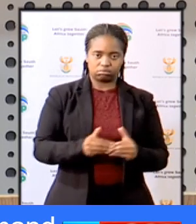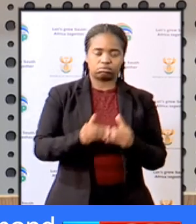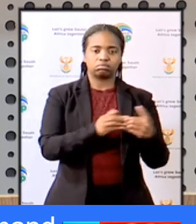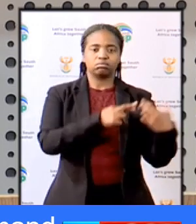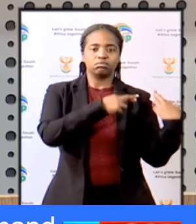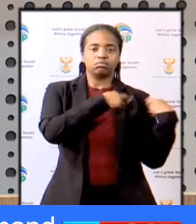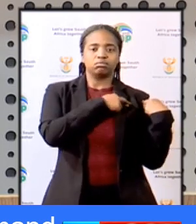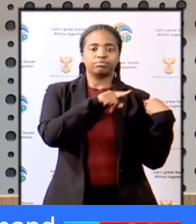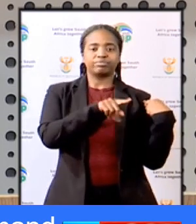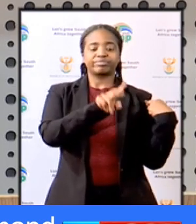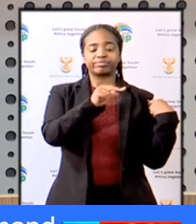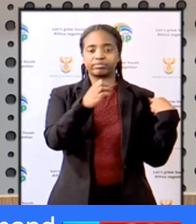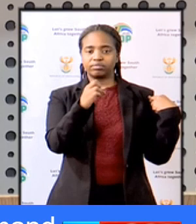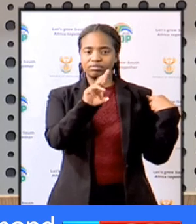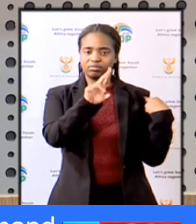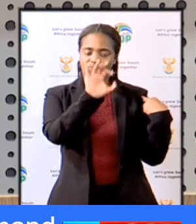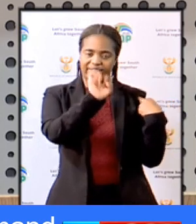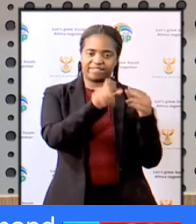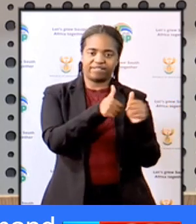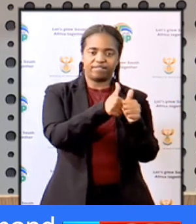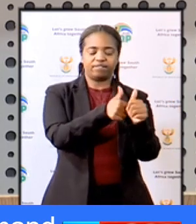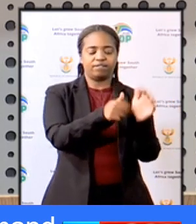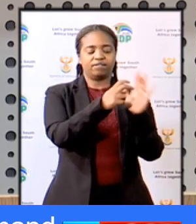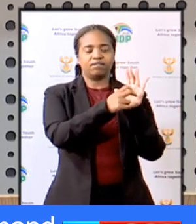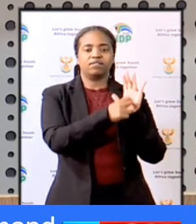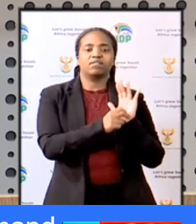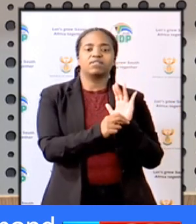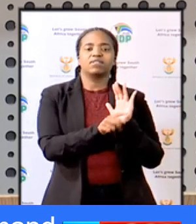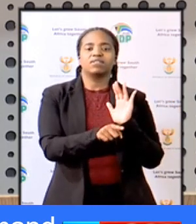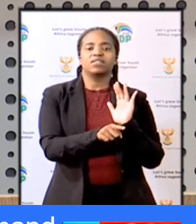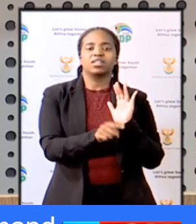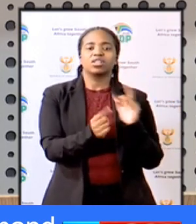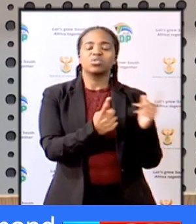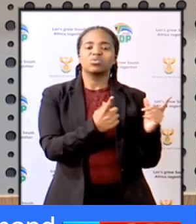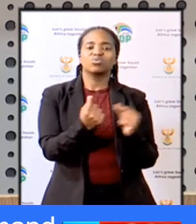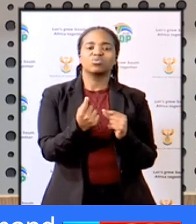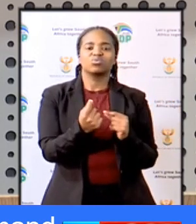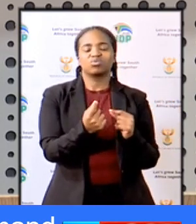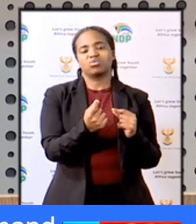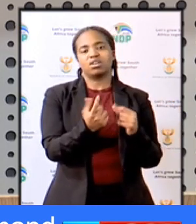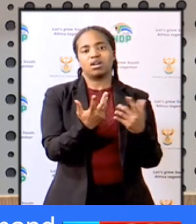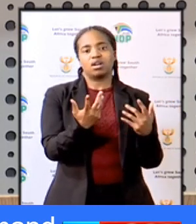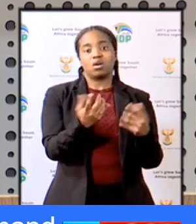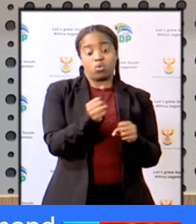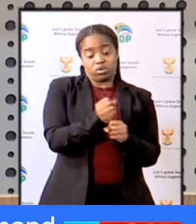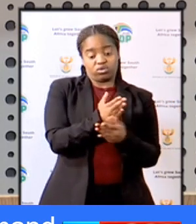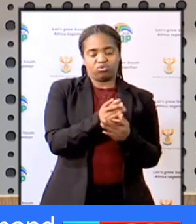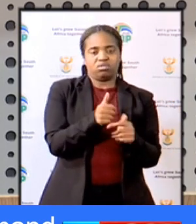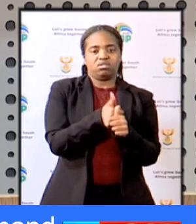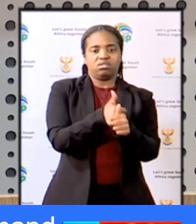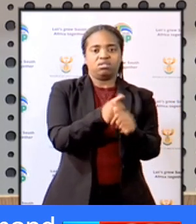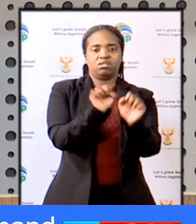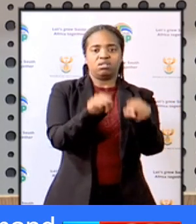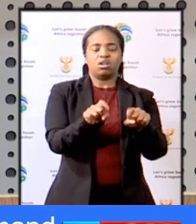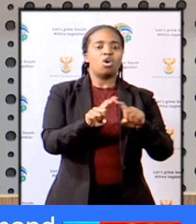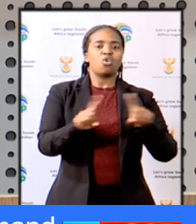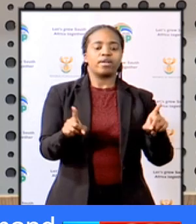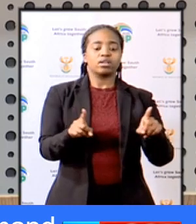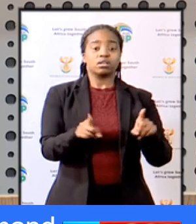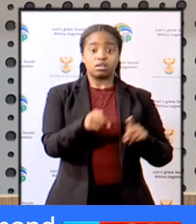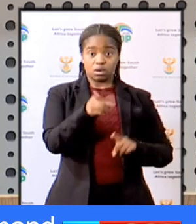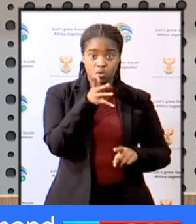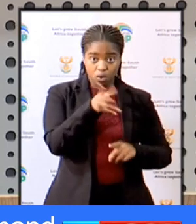the constraints of prudence, acting appropriately, not